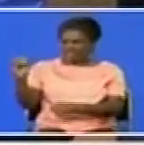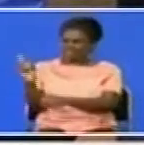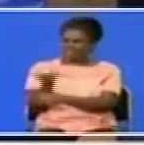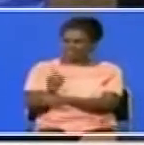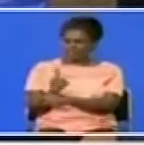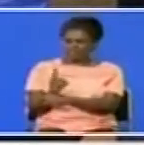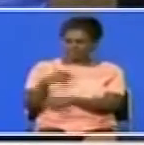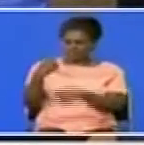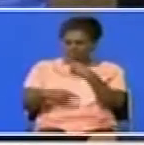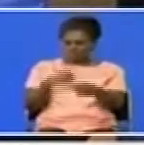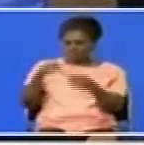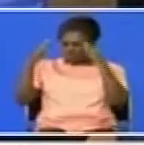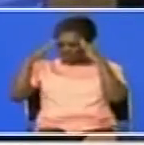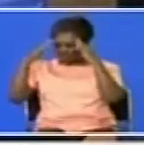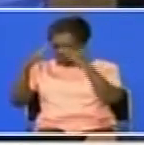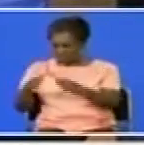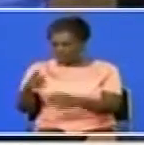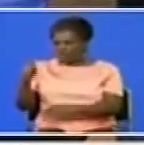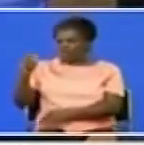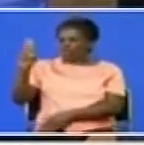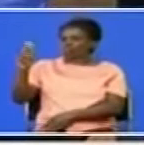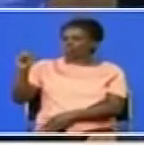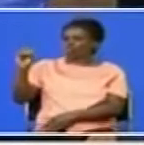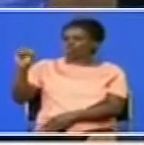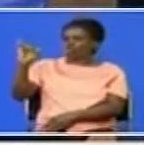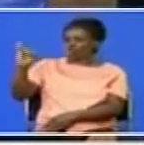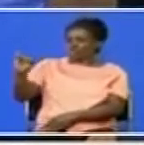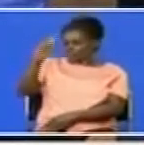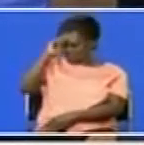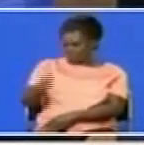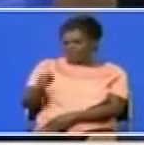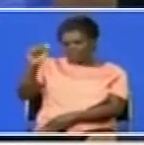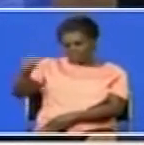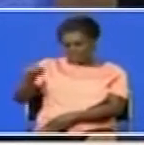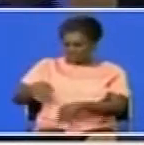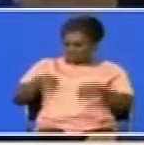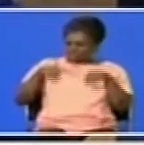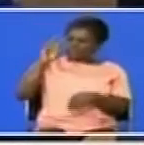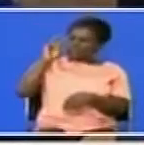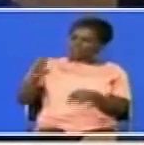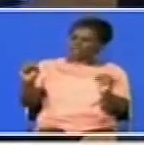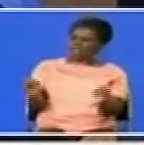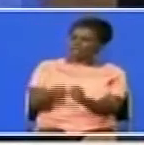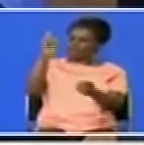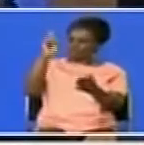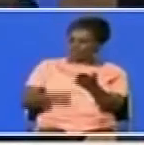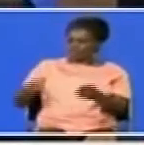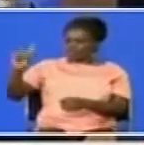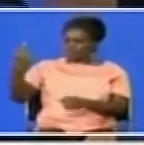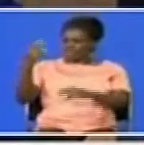we're still keeping our eye on the Tunoi Tribunal. Yes, we are waiting to see if they will have the first sittings